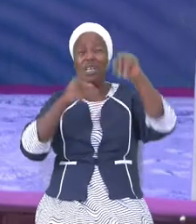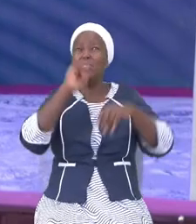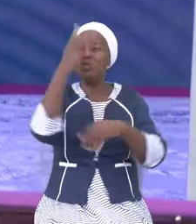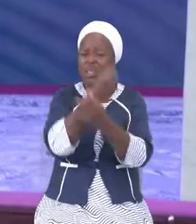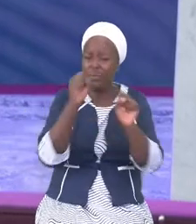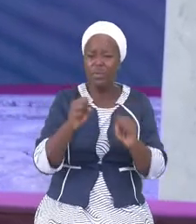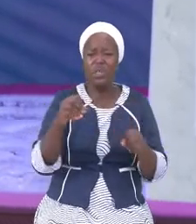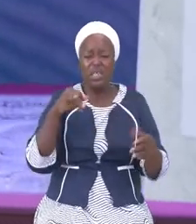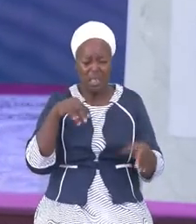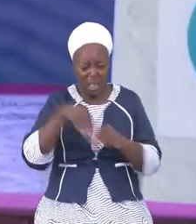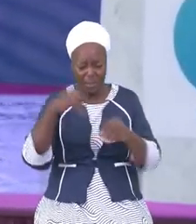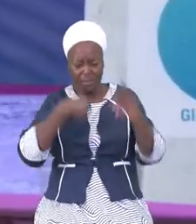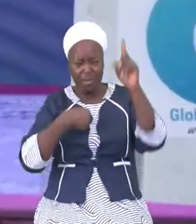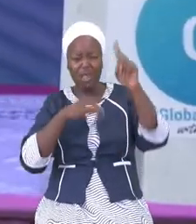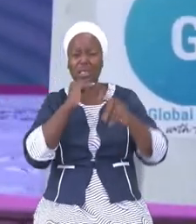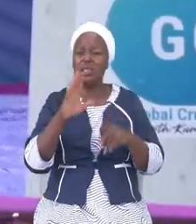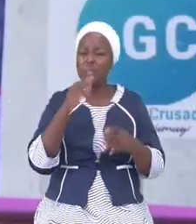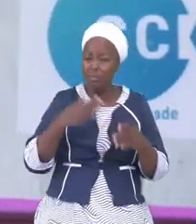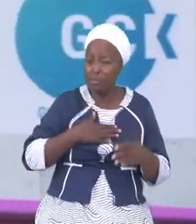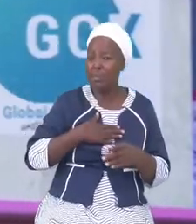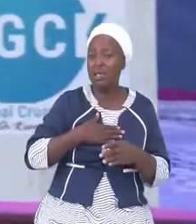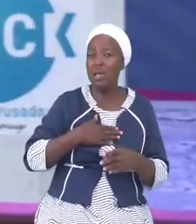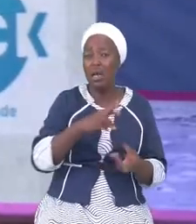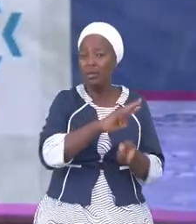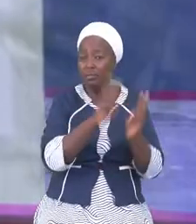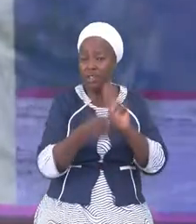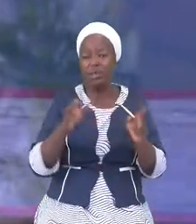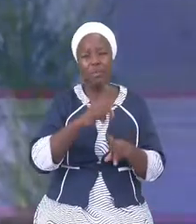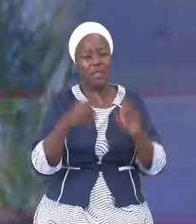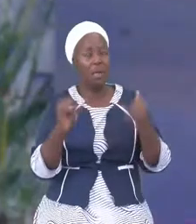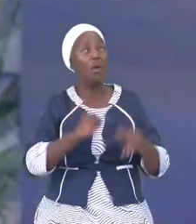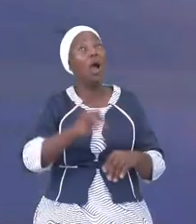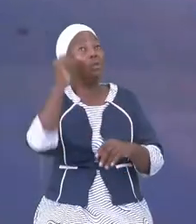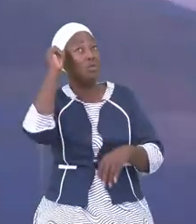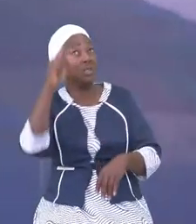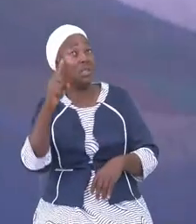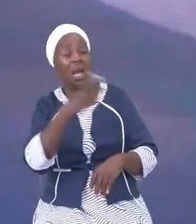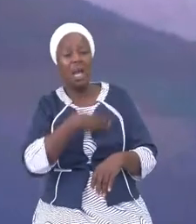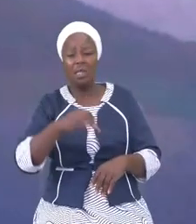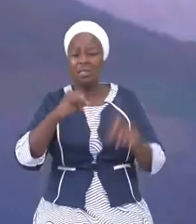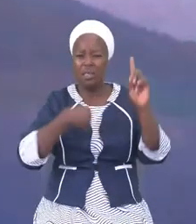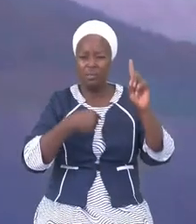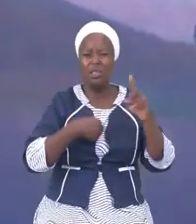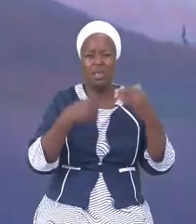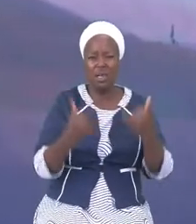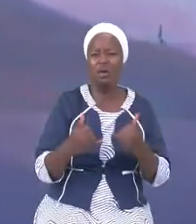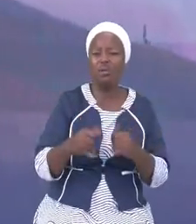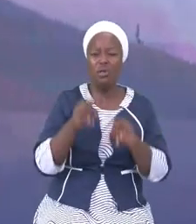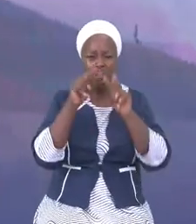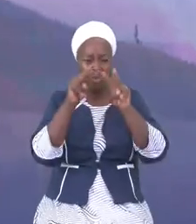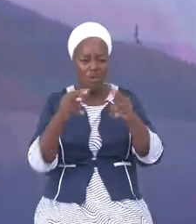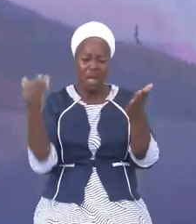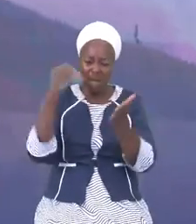your redemption. Now I understand, and I will look again toward thy